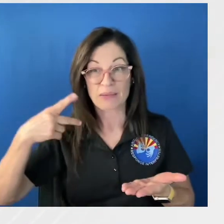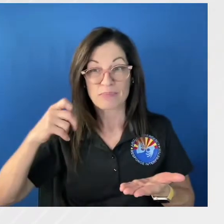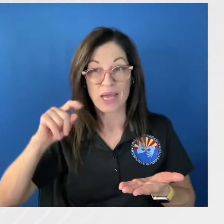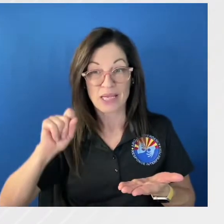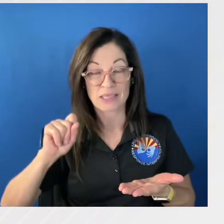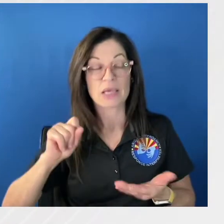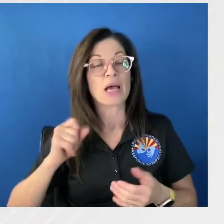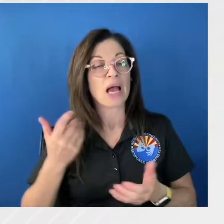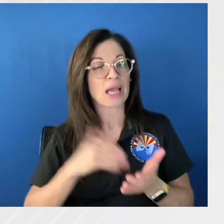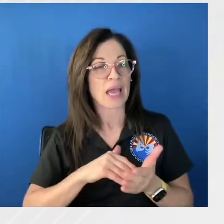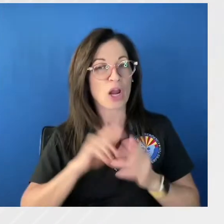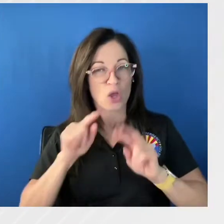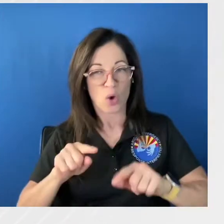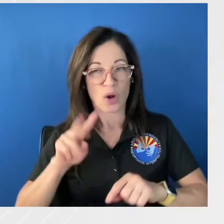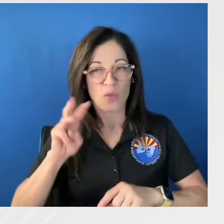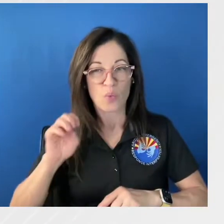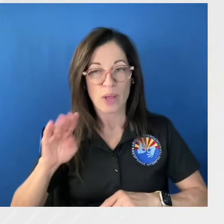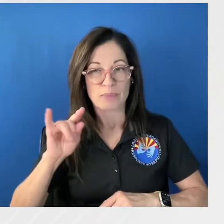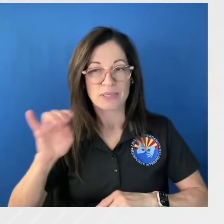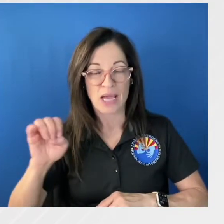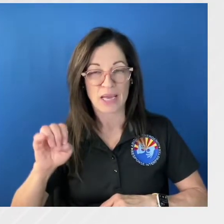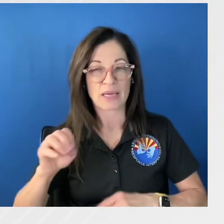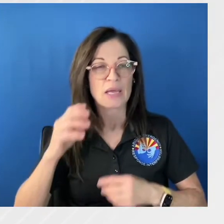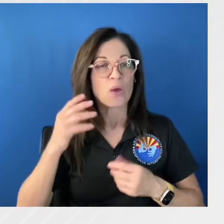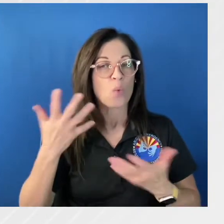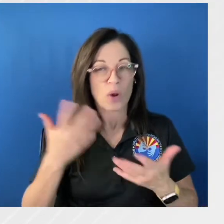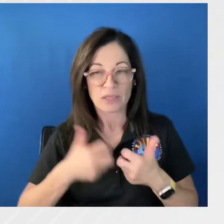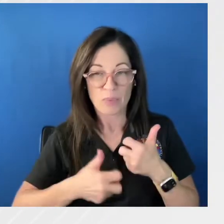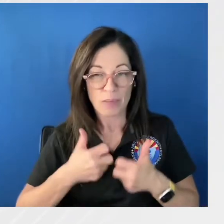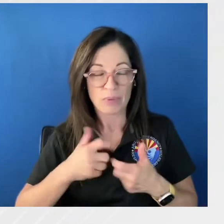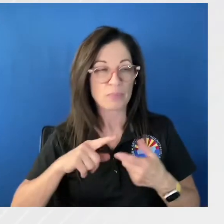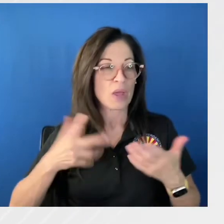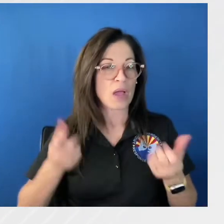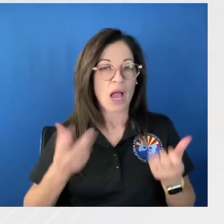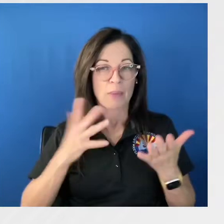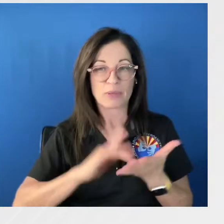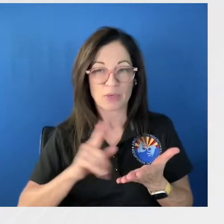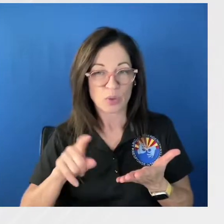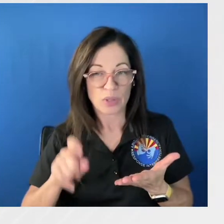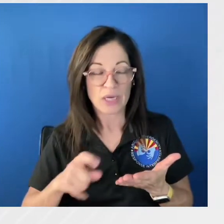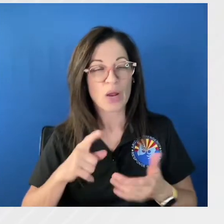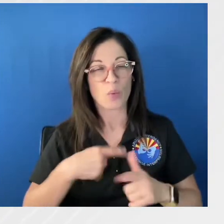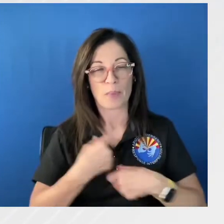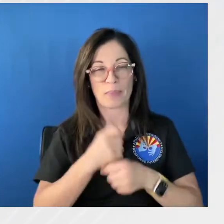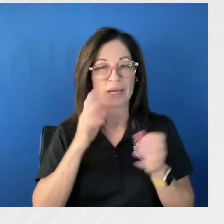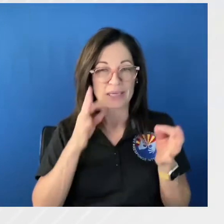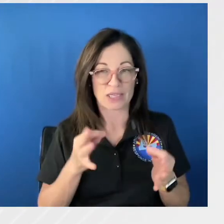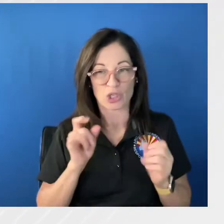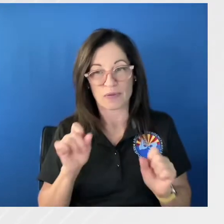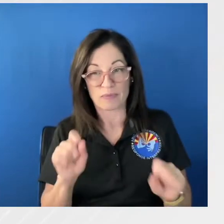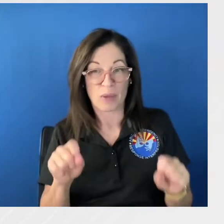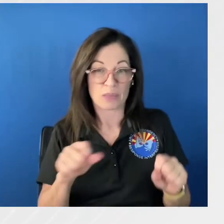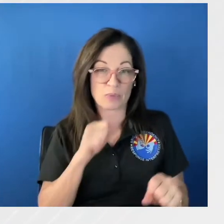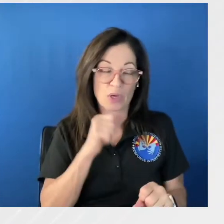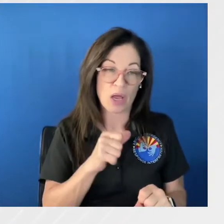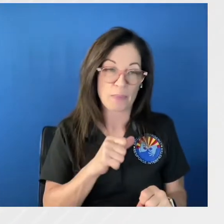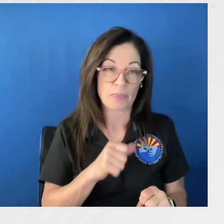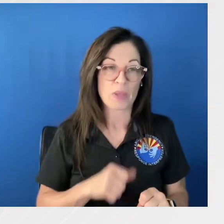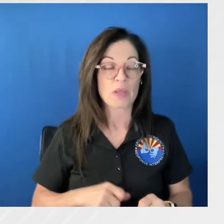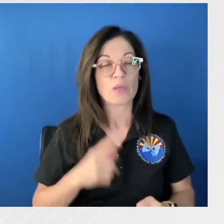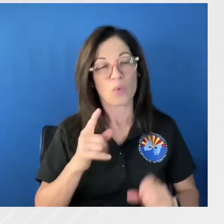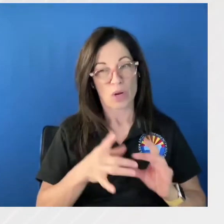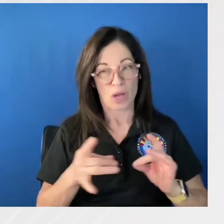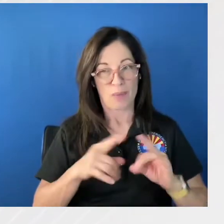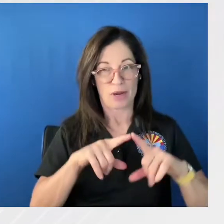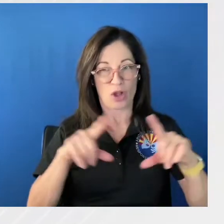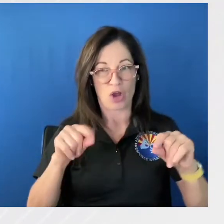the problems are, how much medication you have, and we'll make those determinations as to whether or not that's possible. The comment in here was, hey,